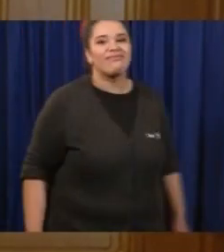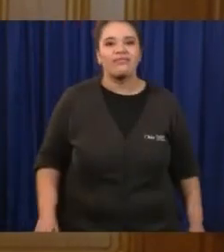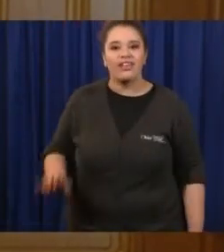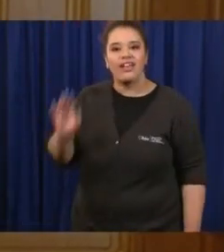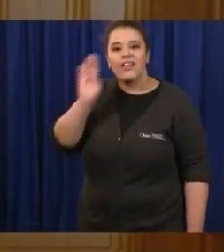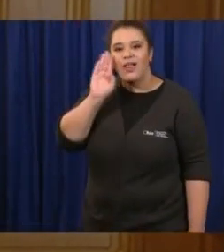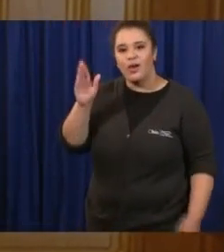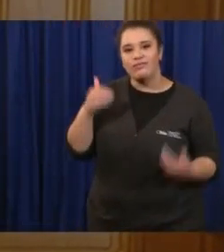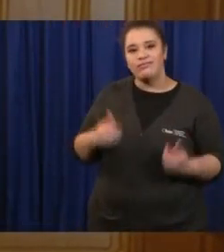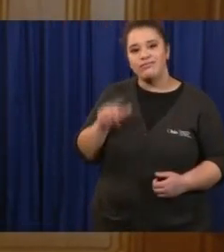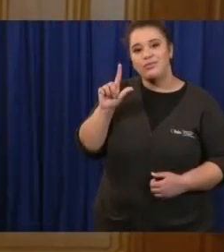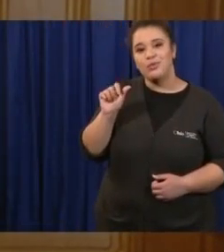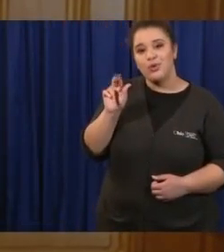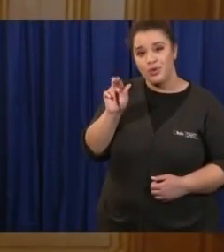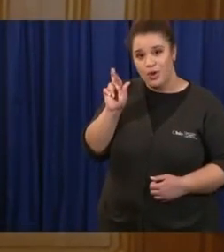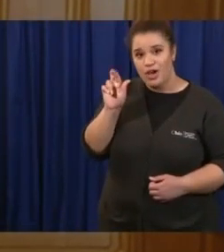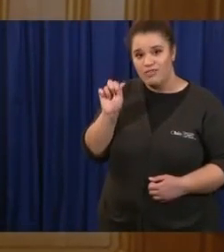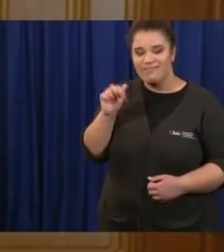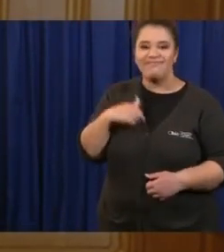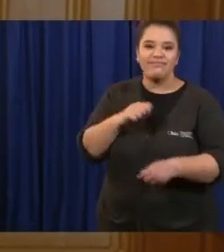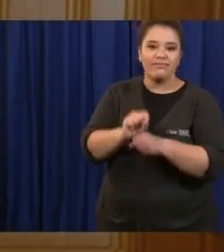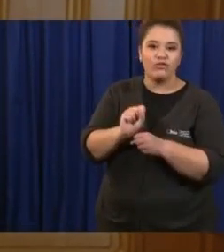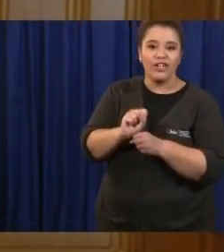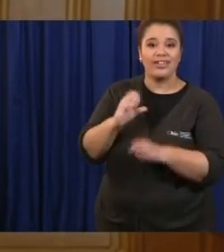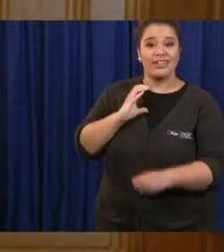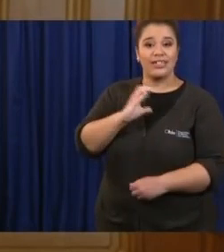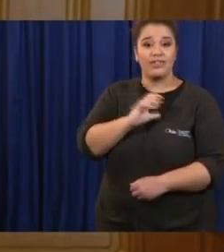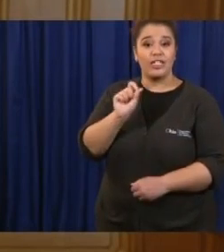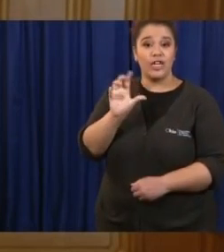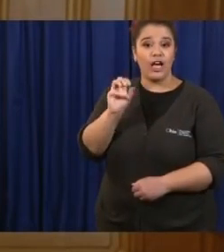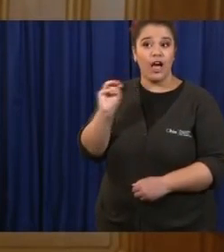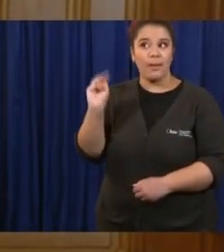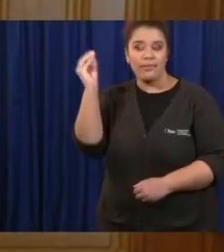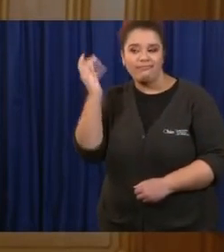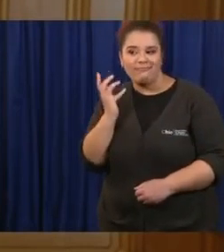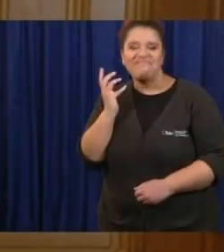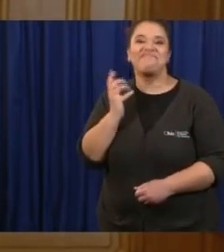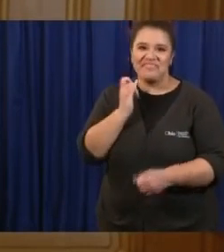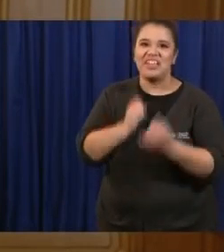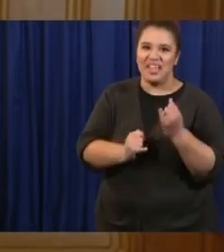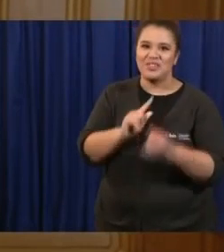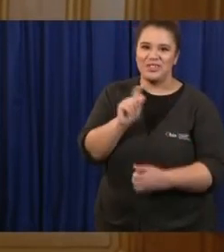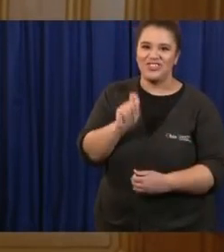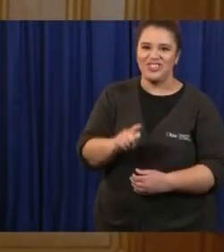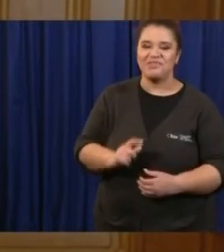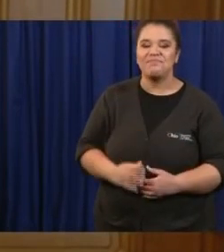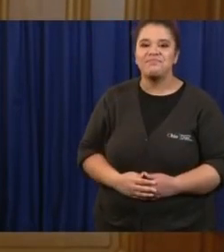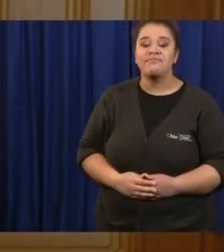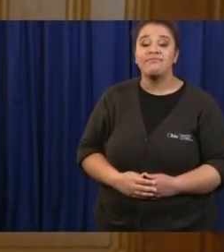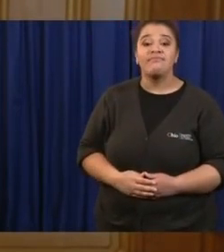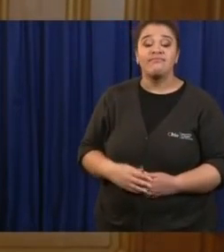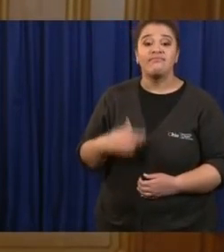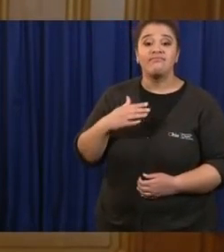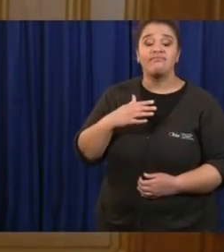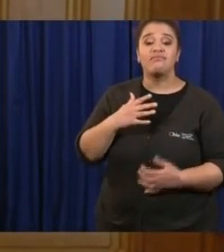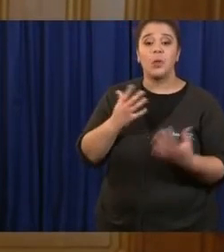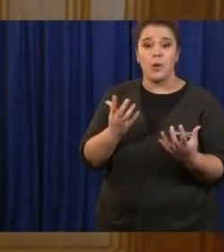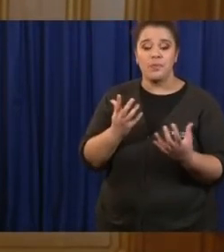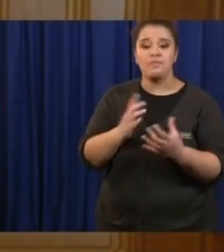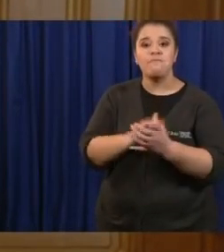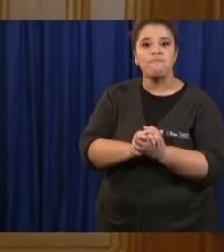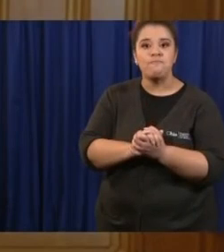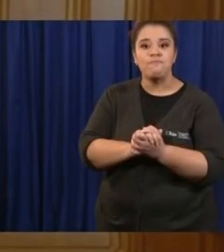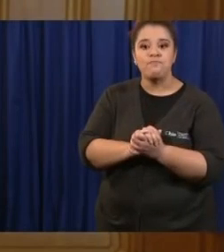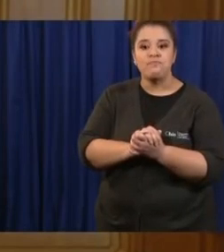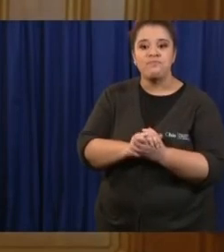Hello, this is Laura Hancock from Cleveland.com, and I've been told this is the last question. I have a question about